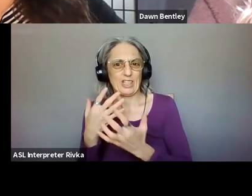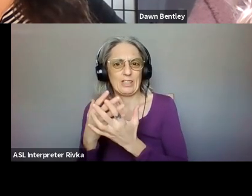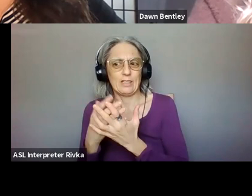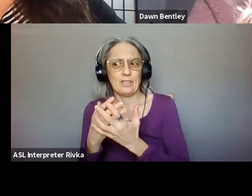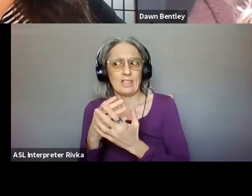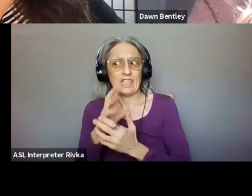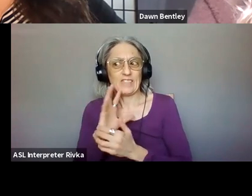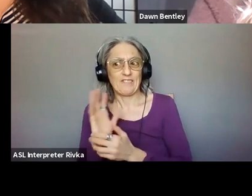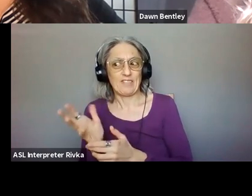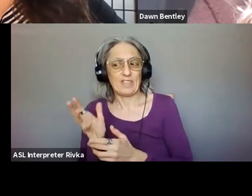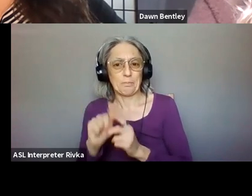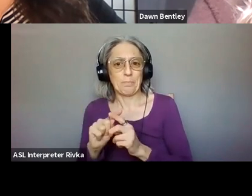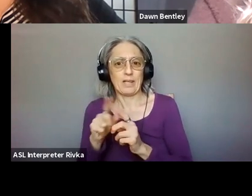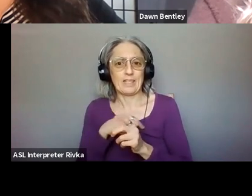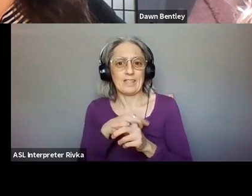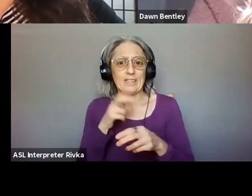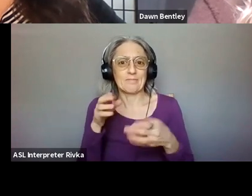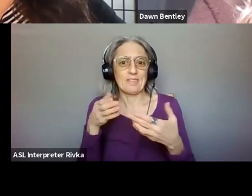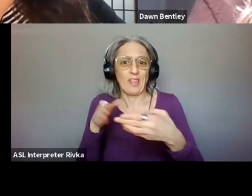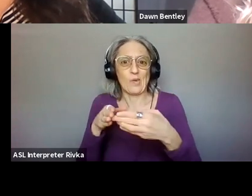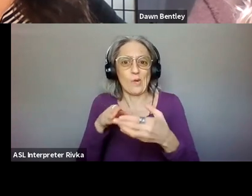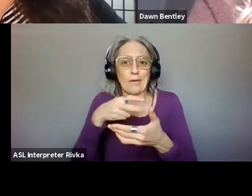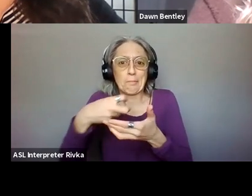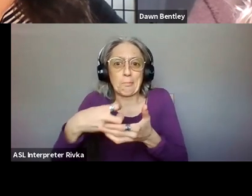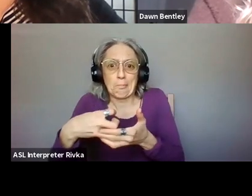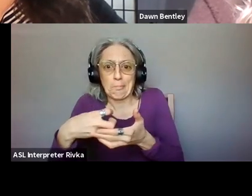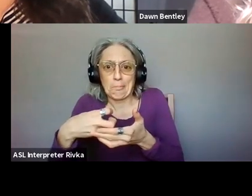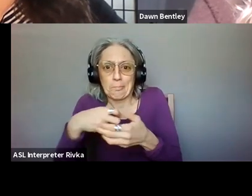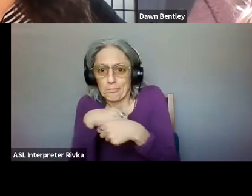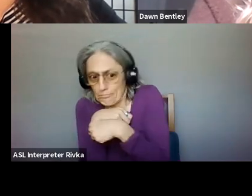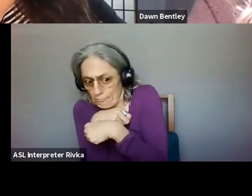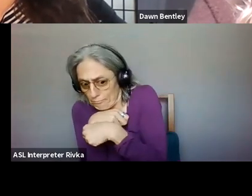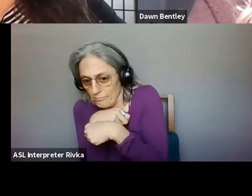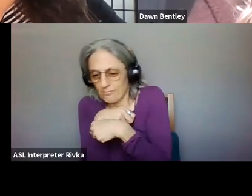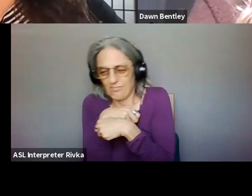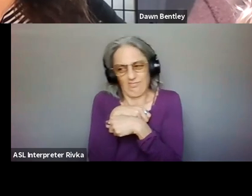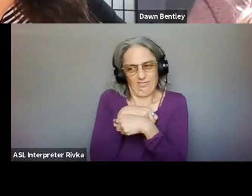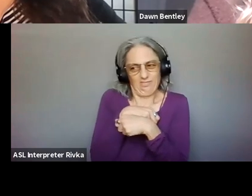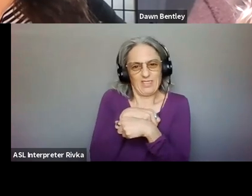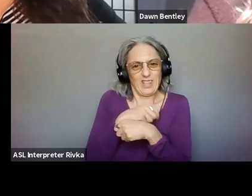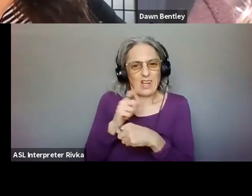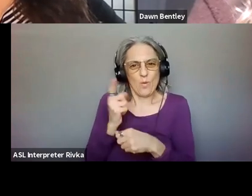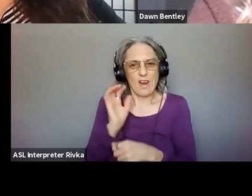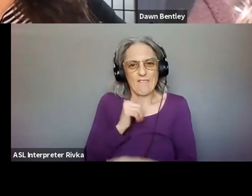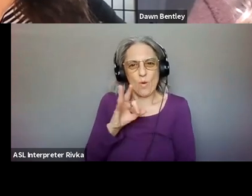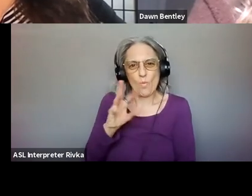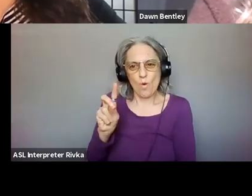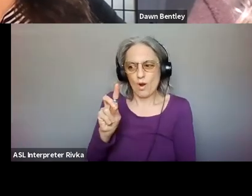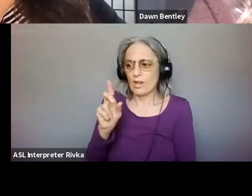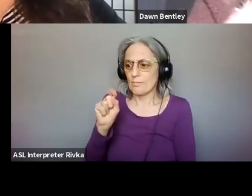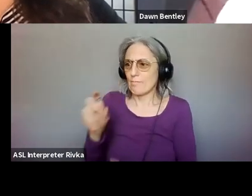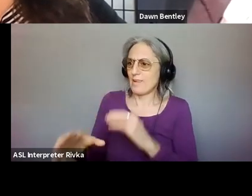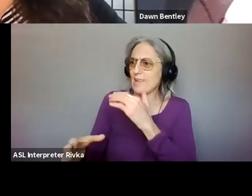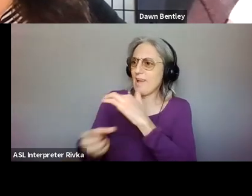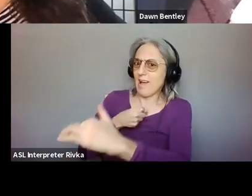in a ball in the corner, and, you know, we check and we see that he's one of our wards, and we say, we got to get him out of there. We got to get him to